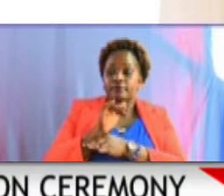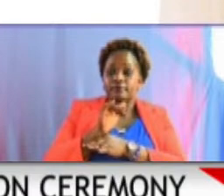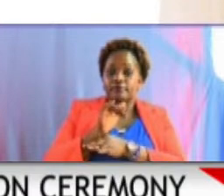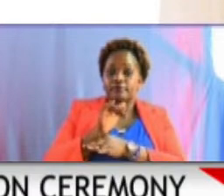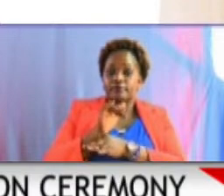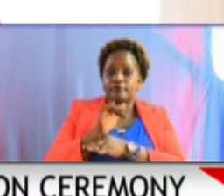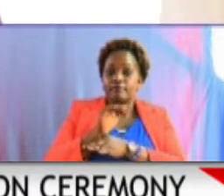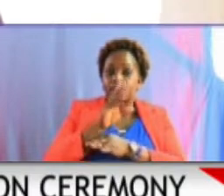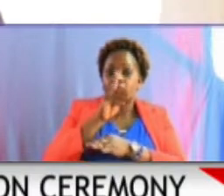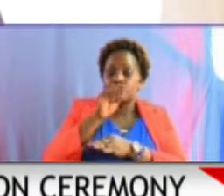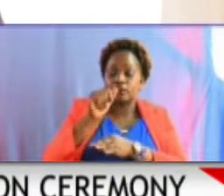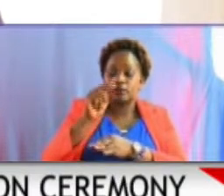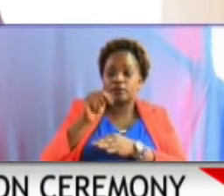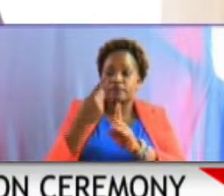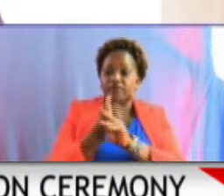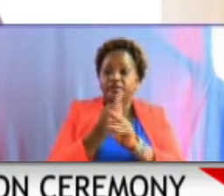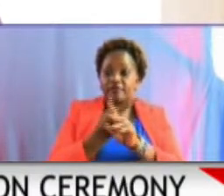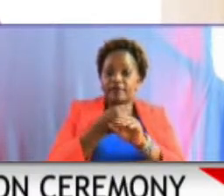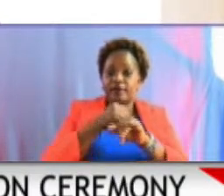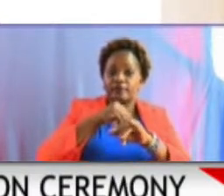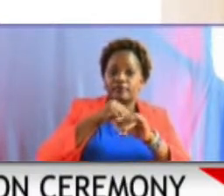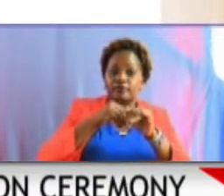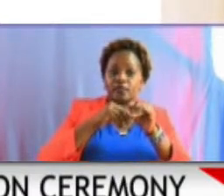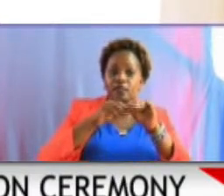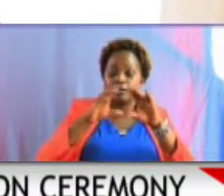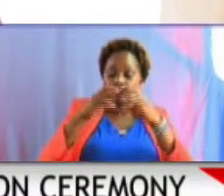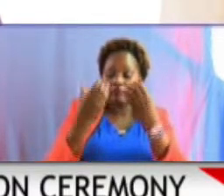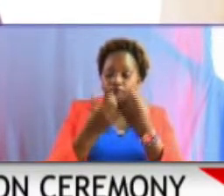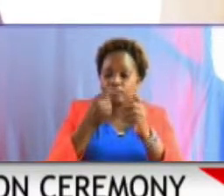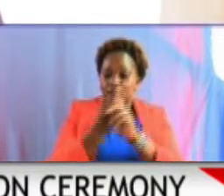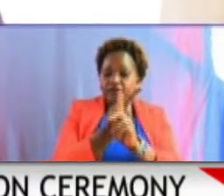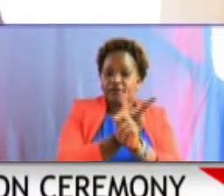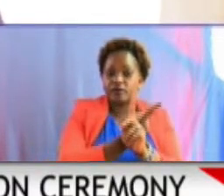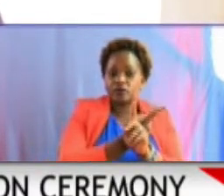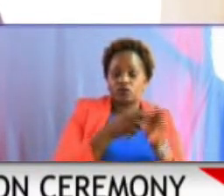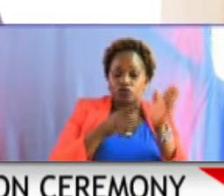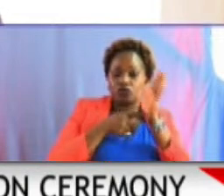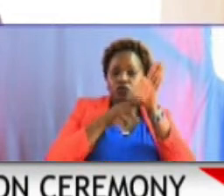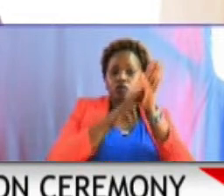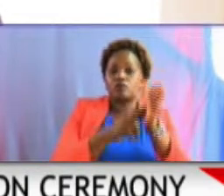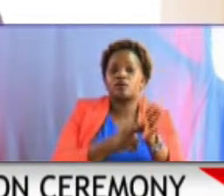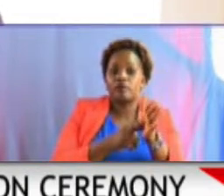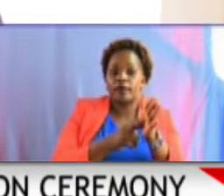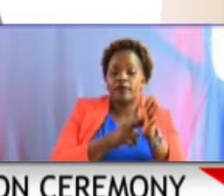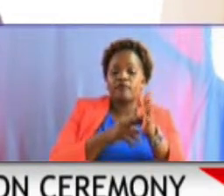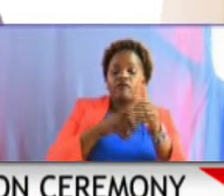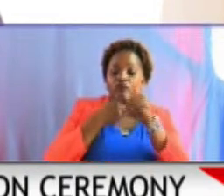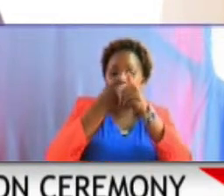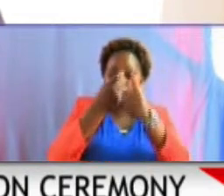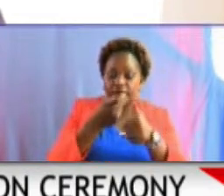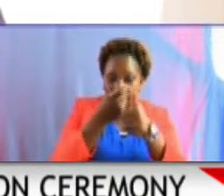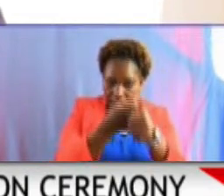of various schools to present candidates for the conferment